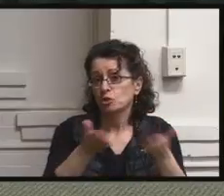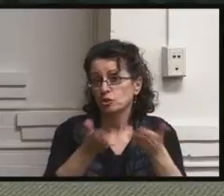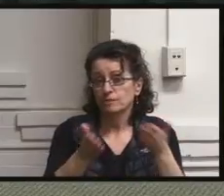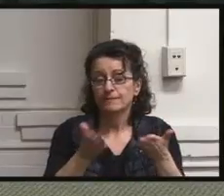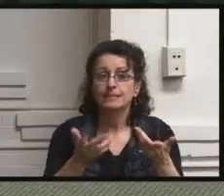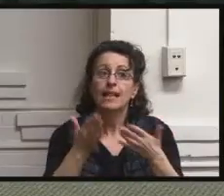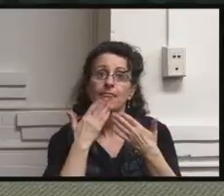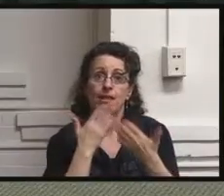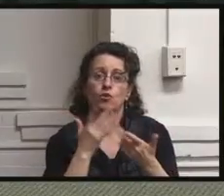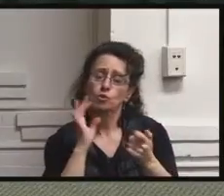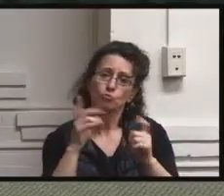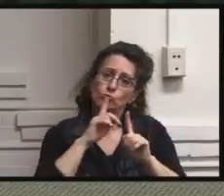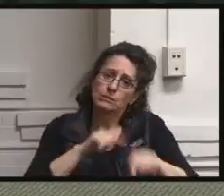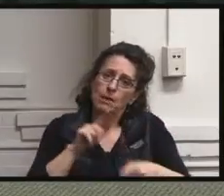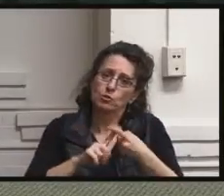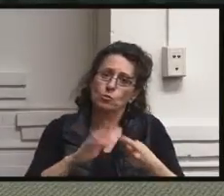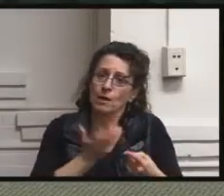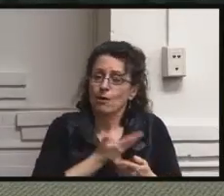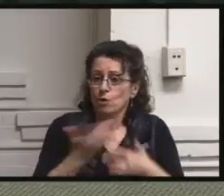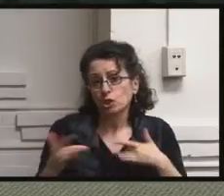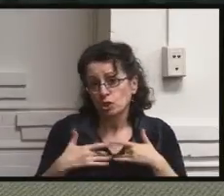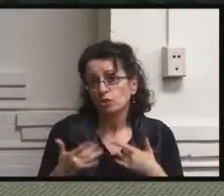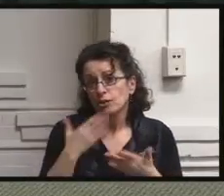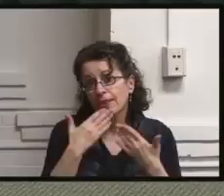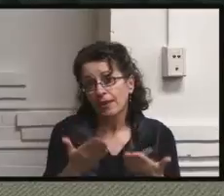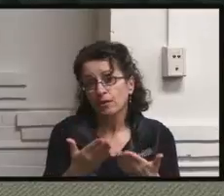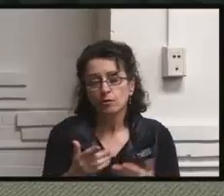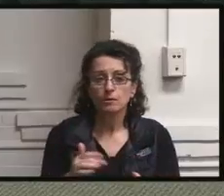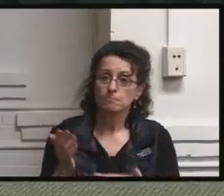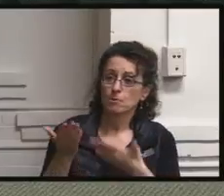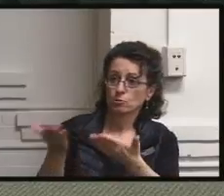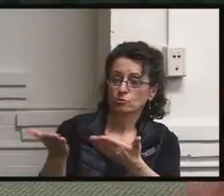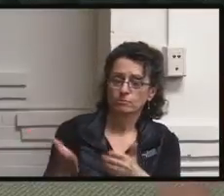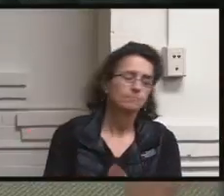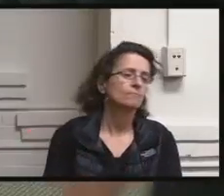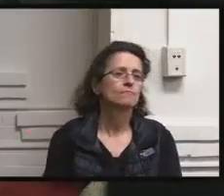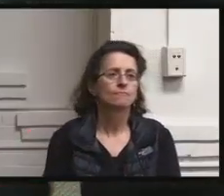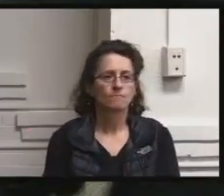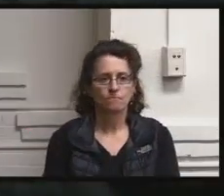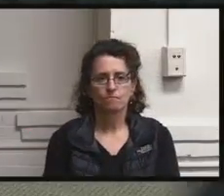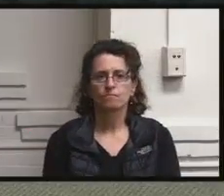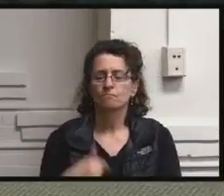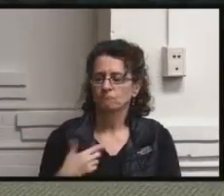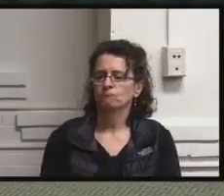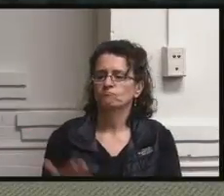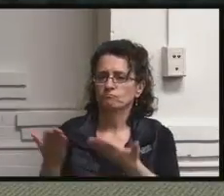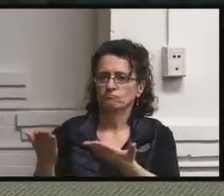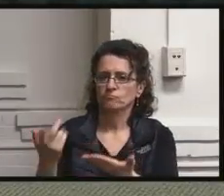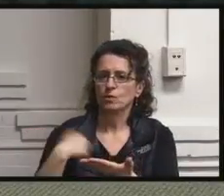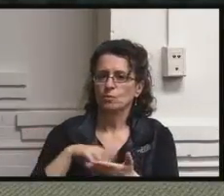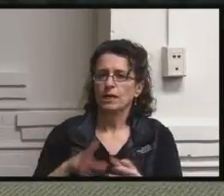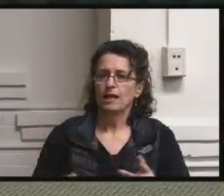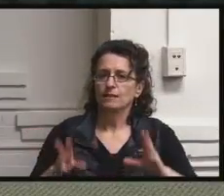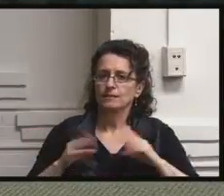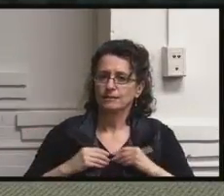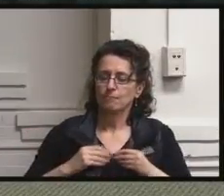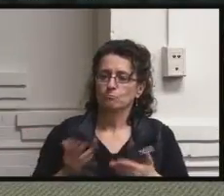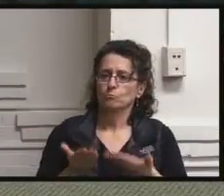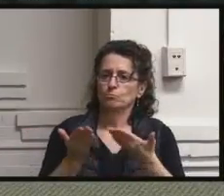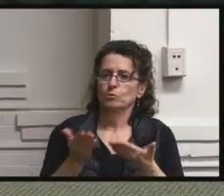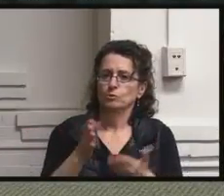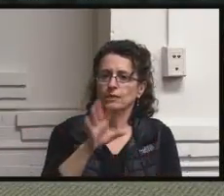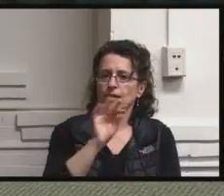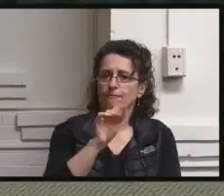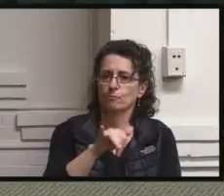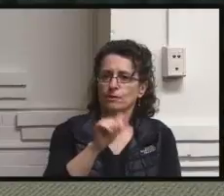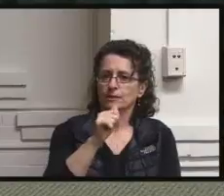responsive to the town's needs. Do you want a motion? Please do. I move we accept the proposed FY17